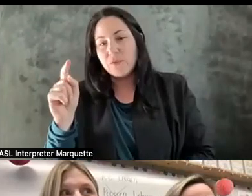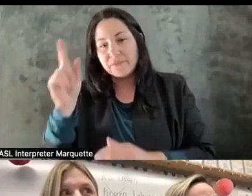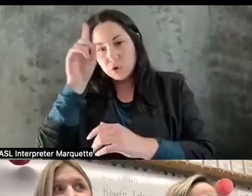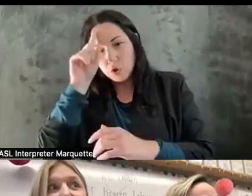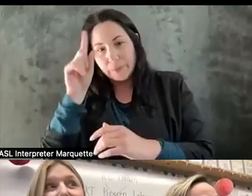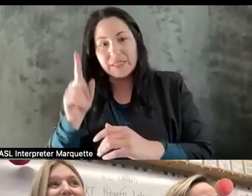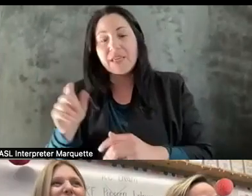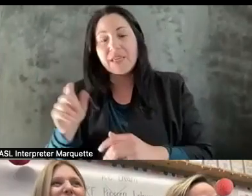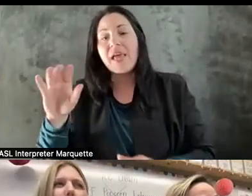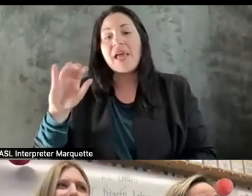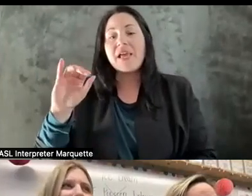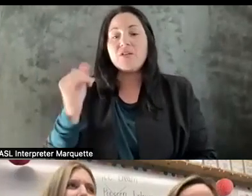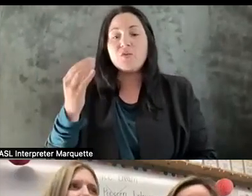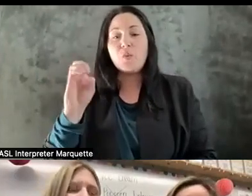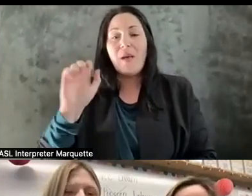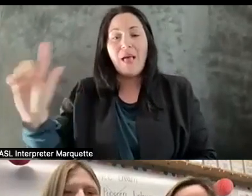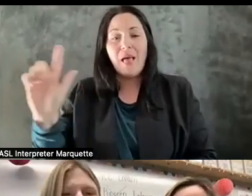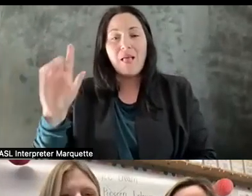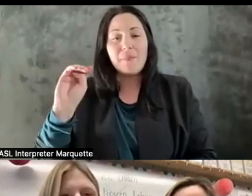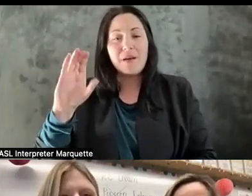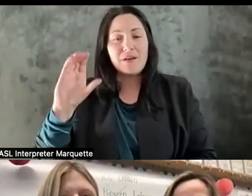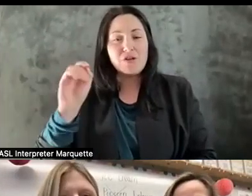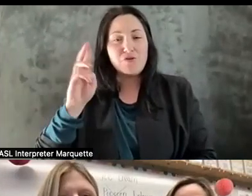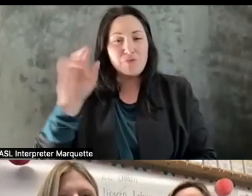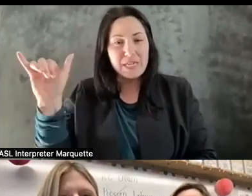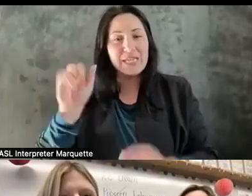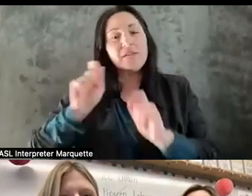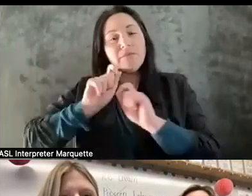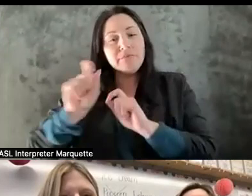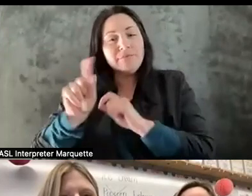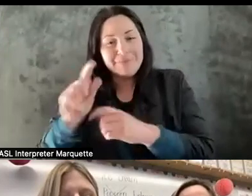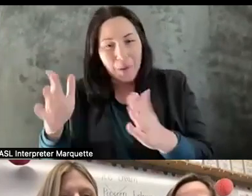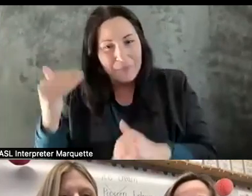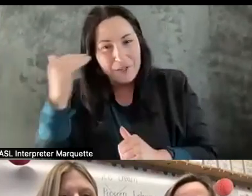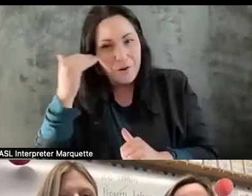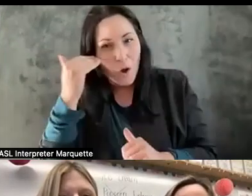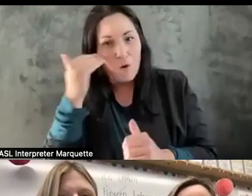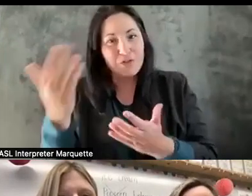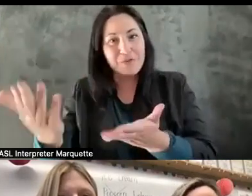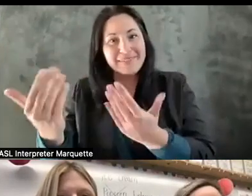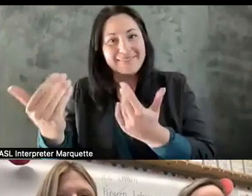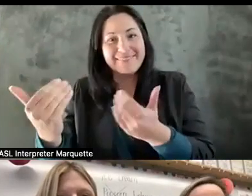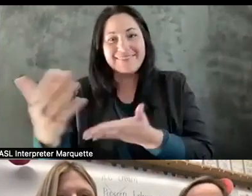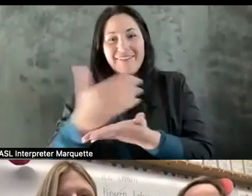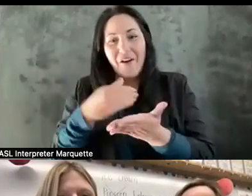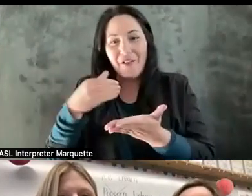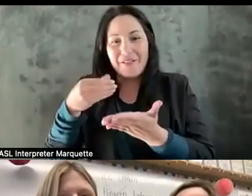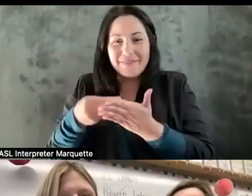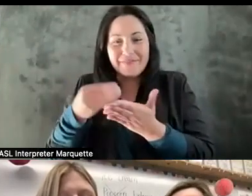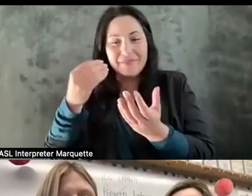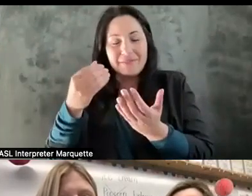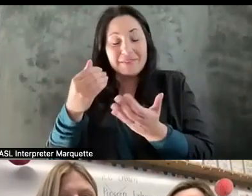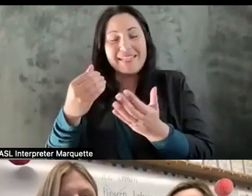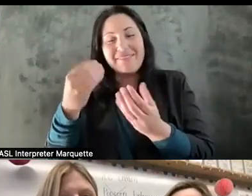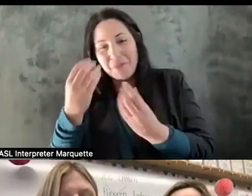have Joelle McCreary, who you guys are probably hearing a lot from because she's going to want all sorts of information from you in these next